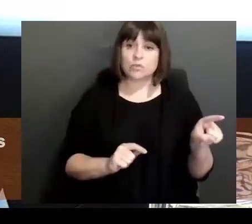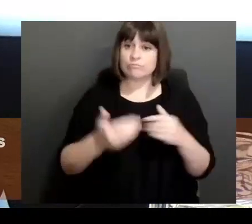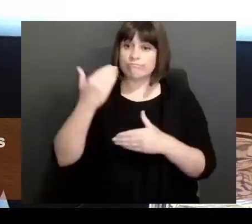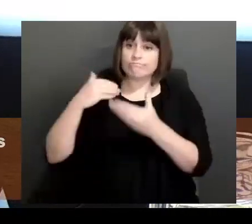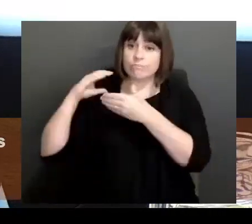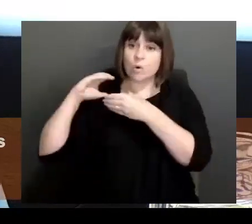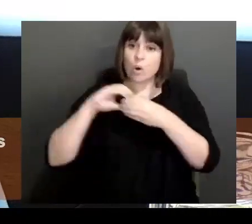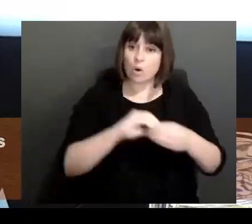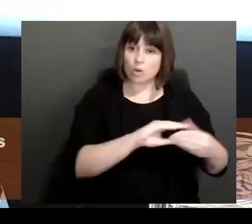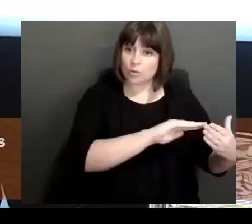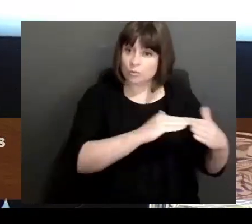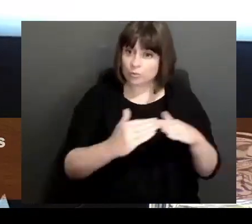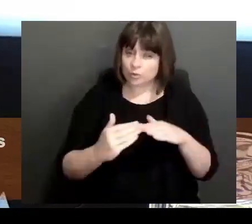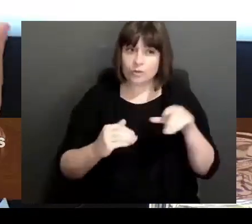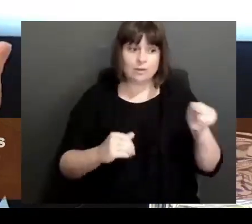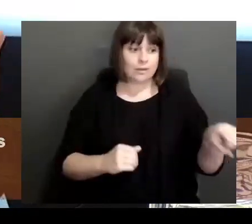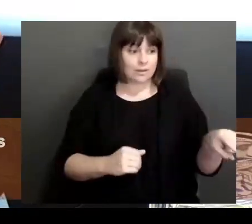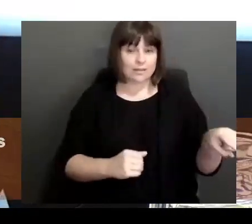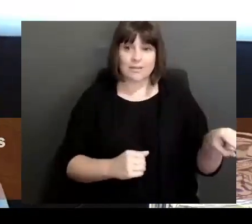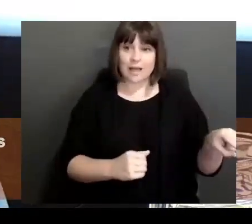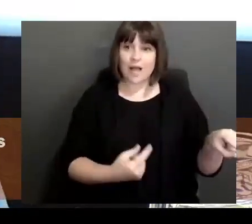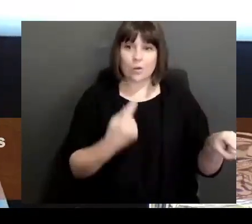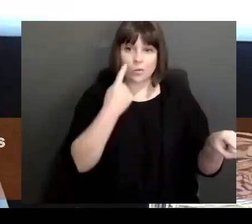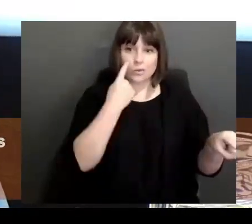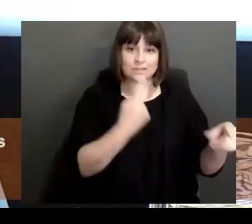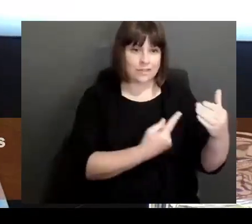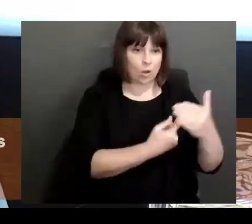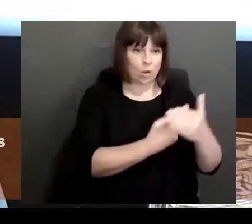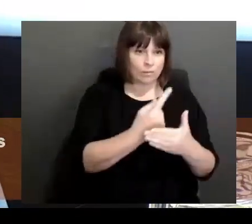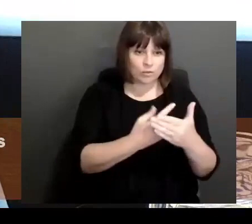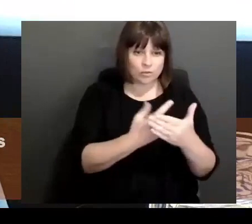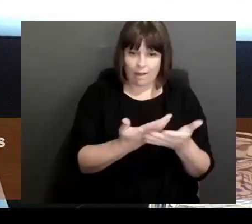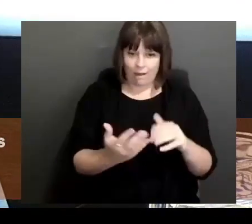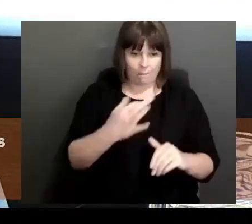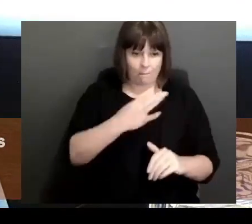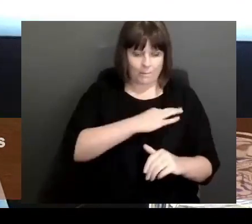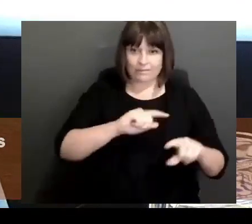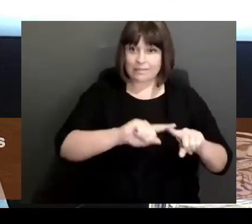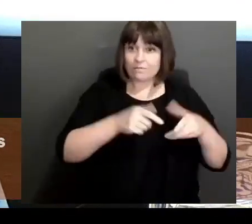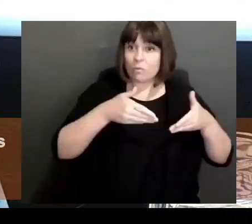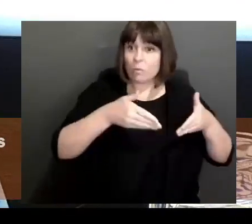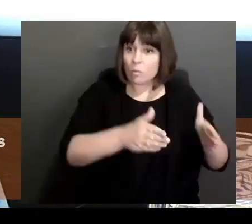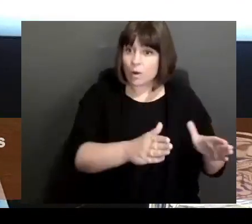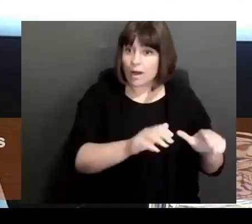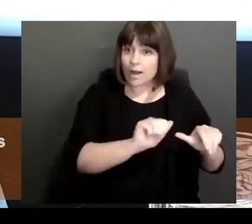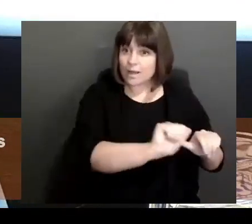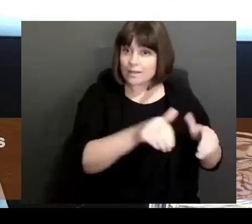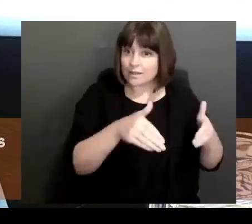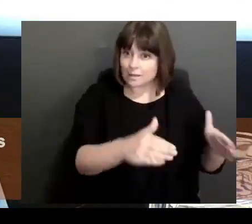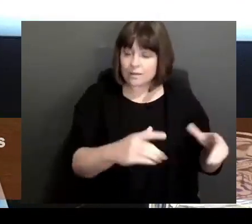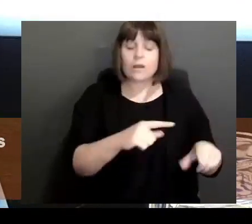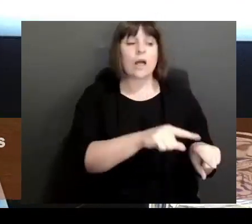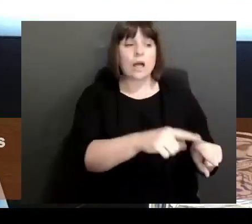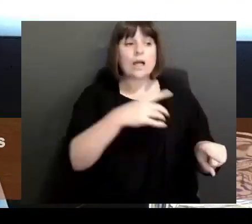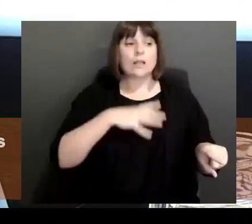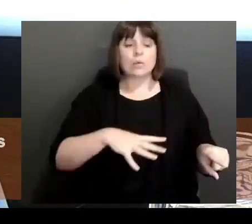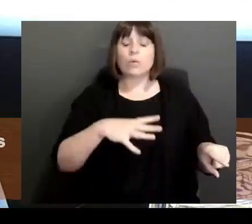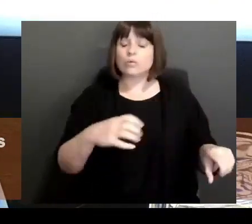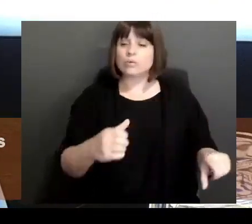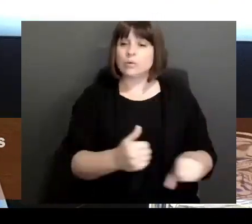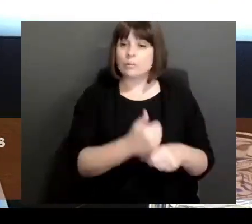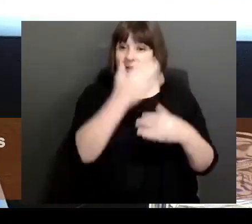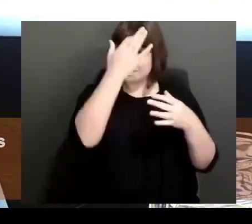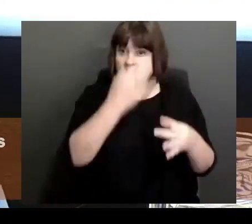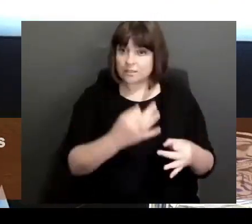see the opportunities in a different way and will wish to be able to make decisions around what